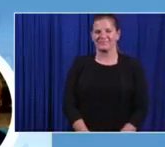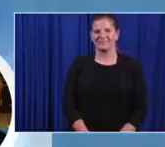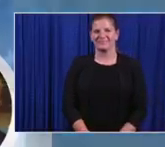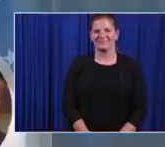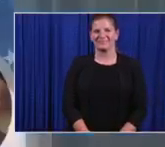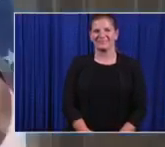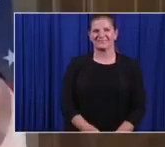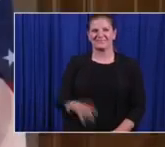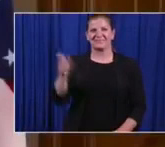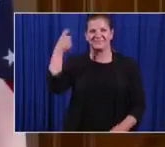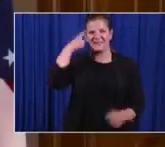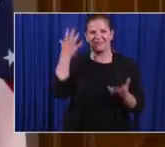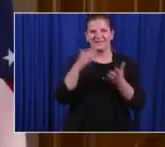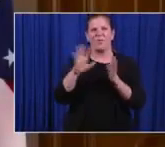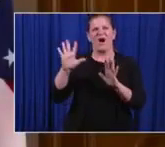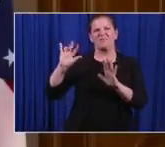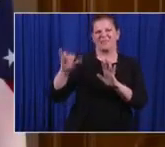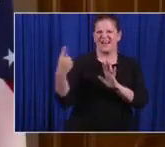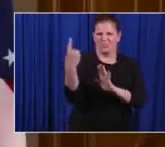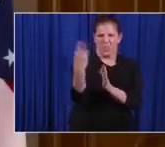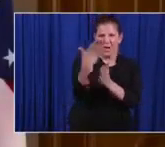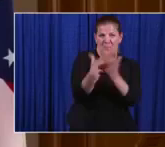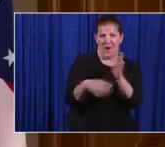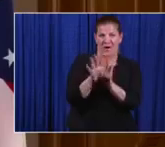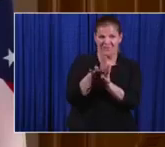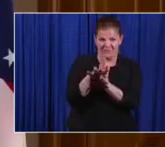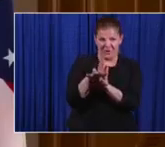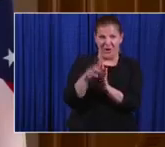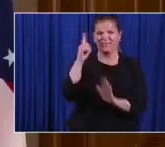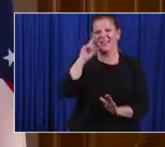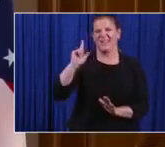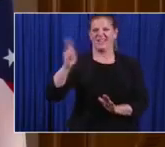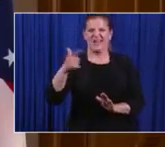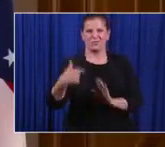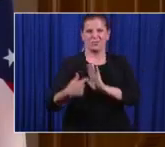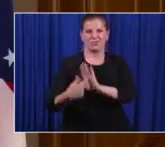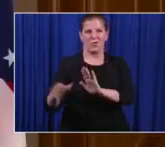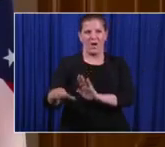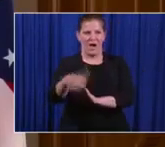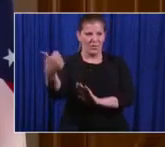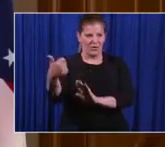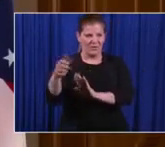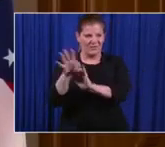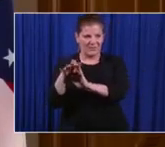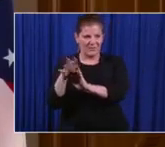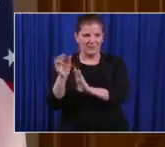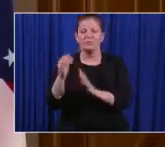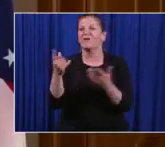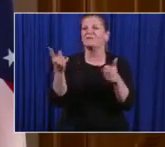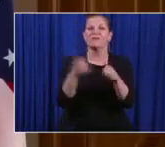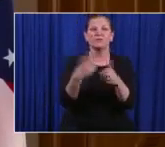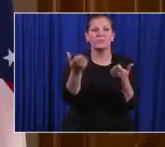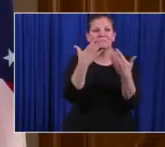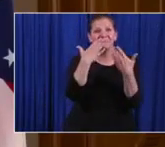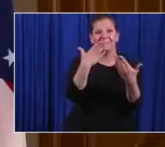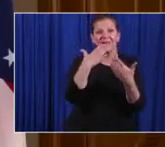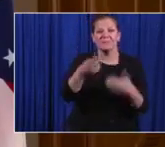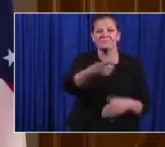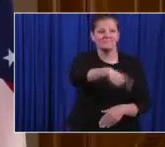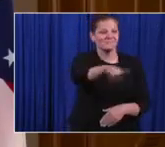Well, we got one in. I think there's another one, but we'll go with that one. We want to thank the mothers,